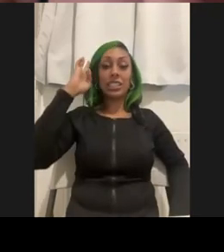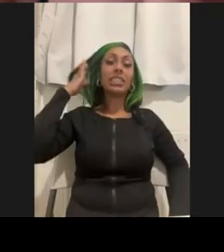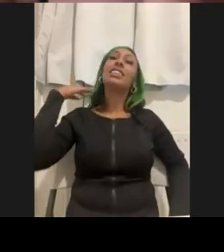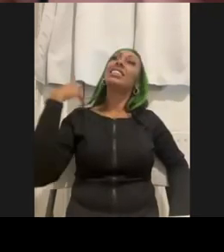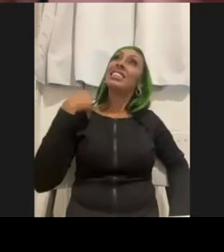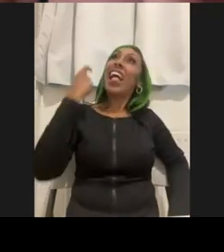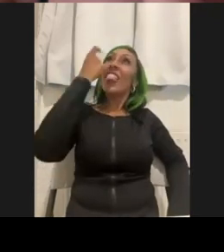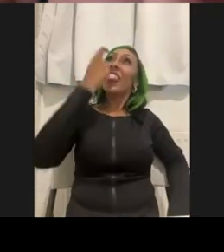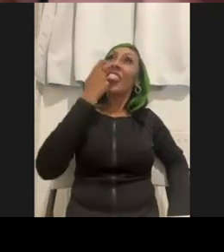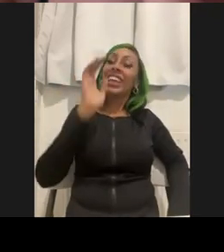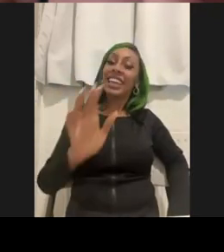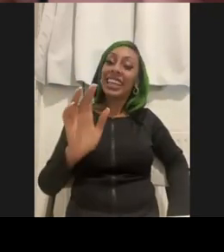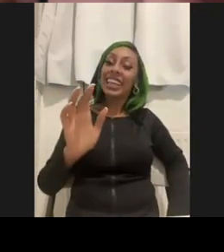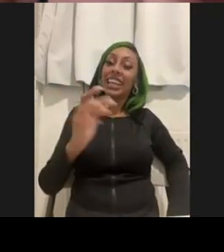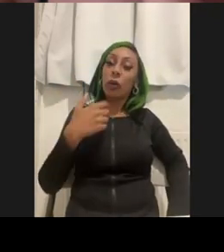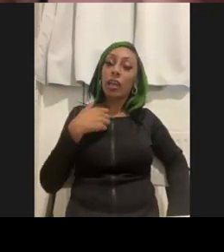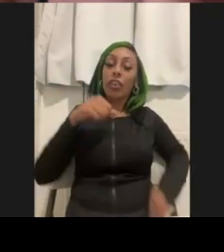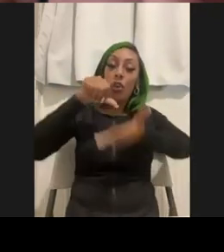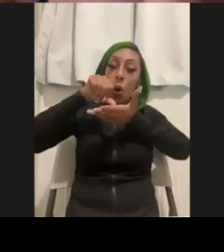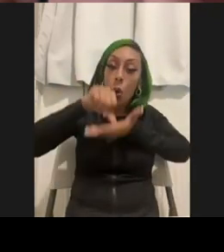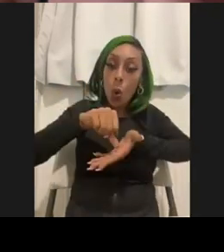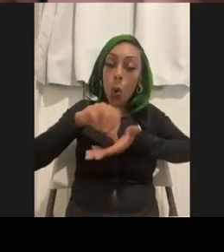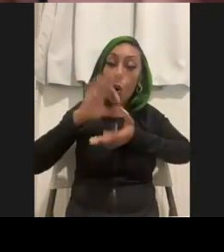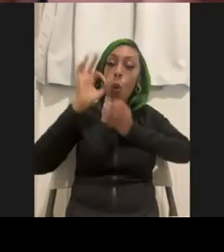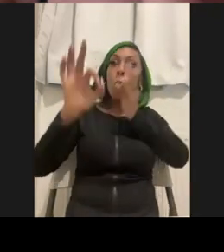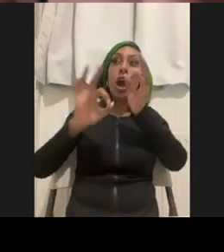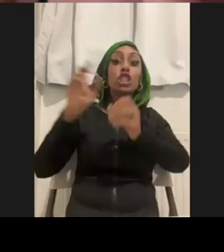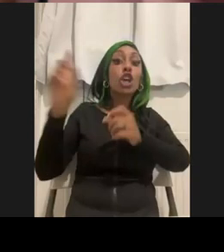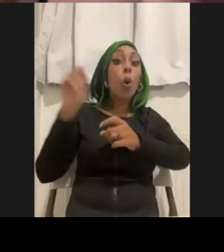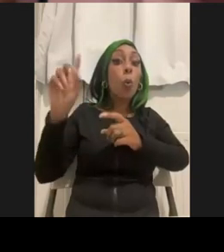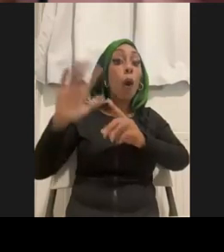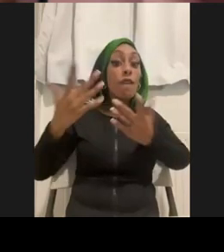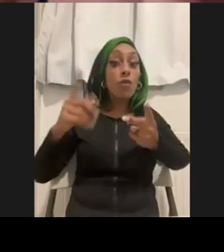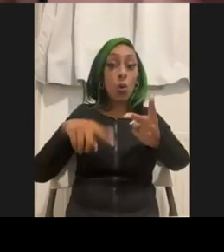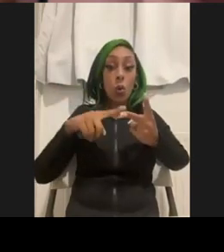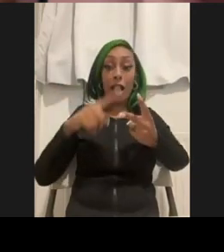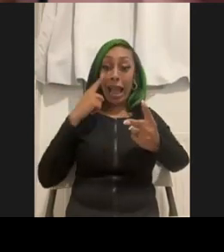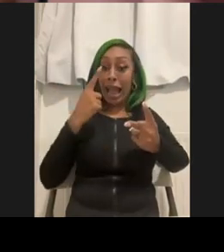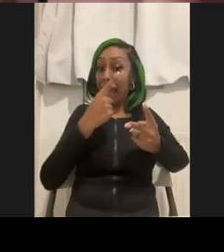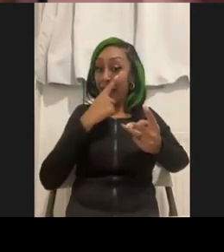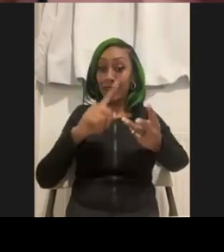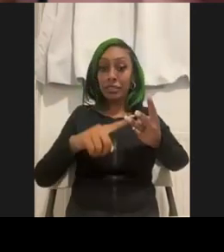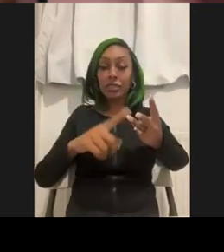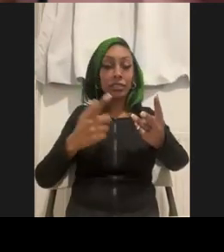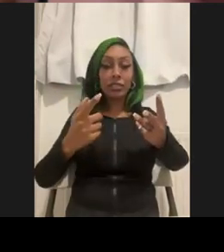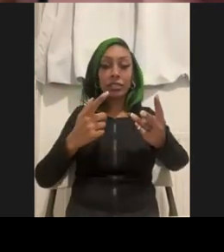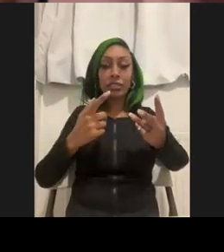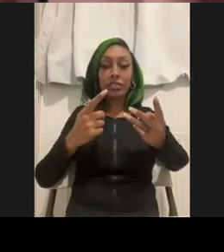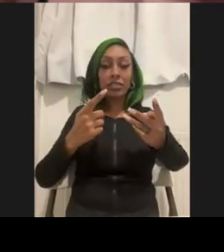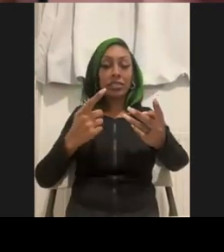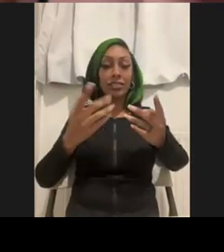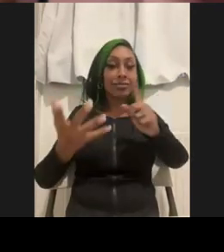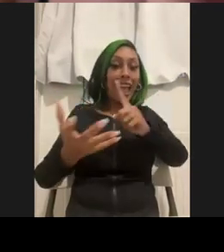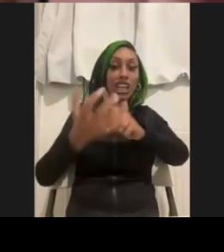if we stick with these kind of, you know, core questions about what's it for, who is the audience, why are we doing this, what kinds of